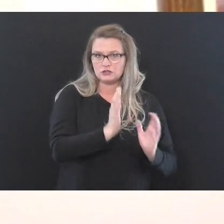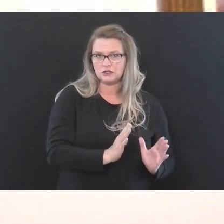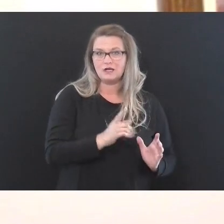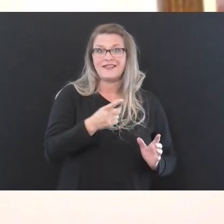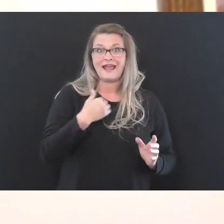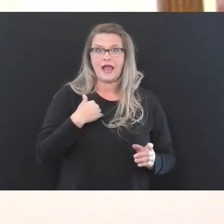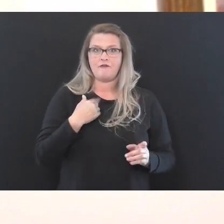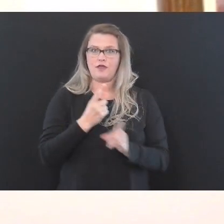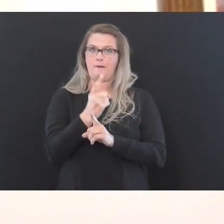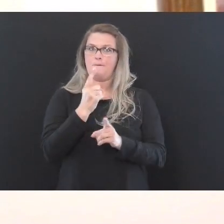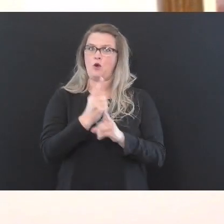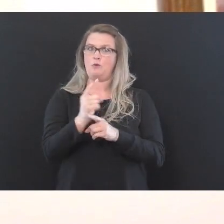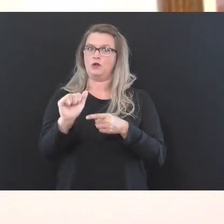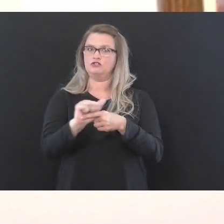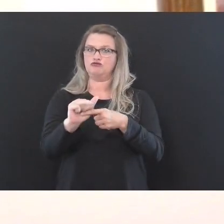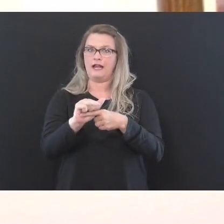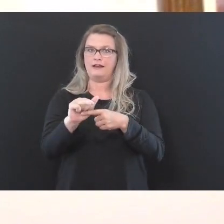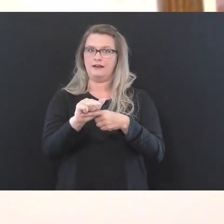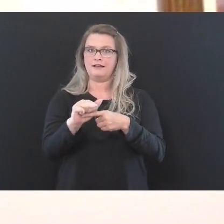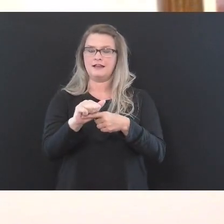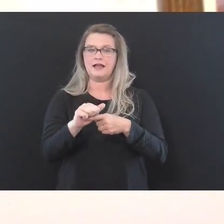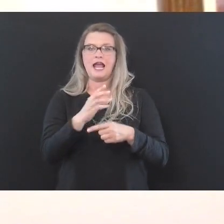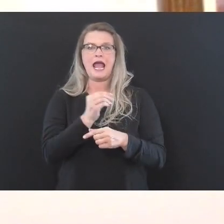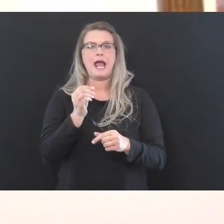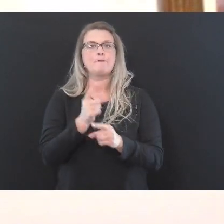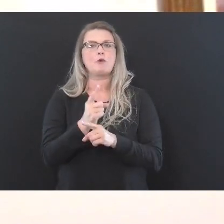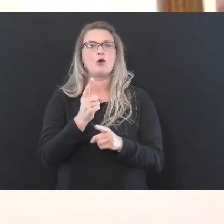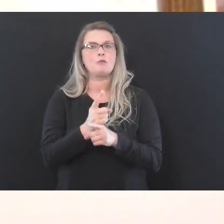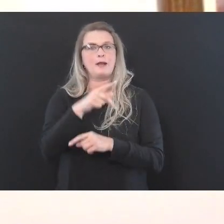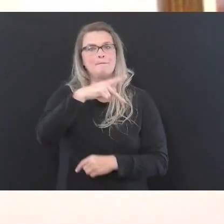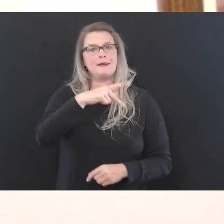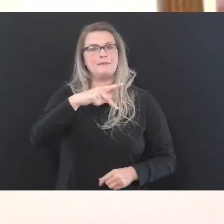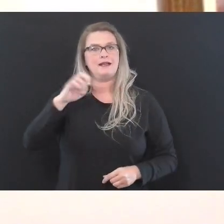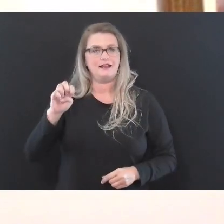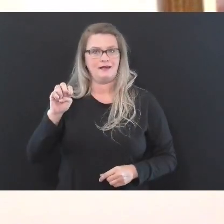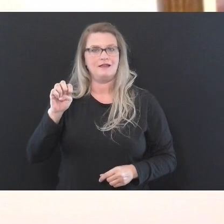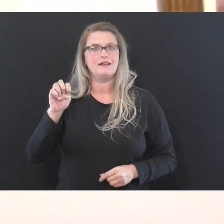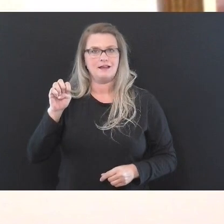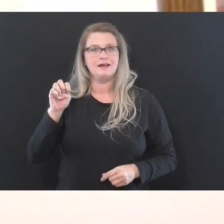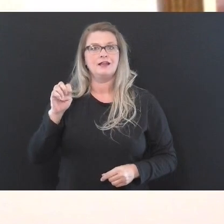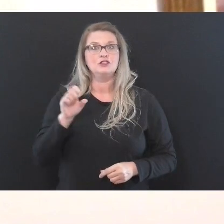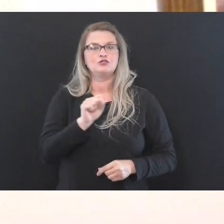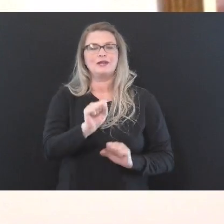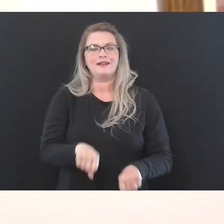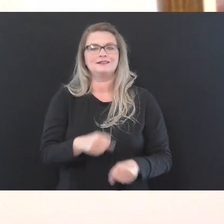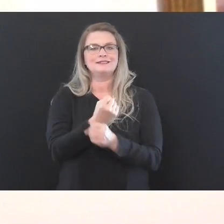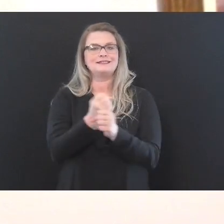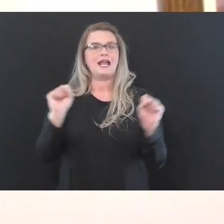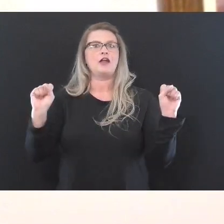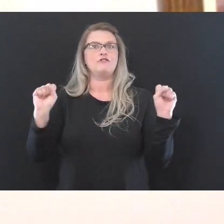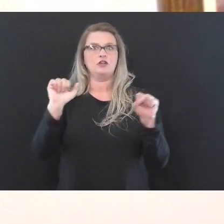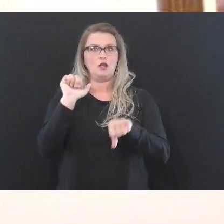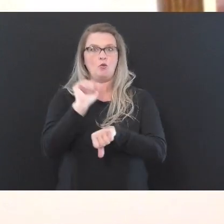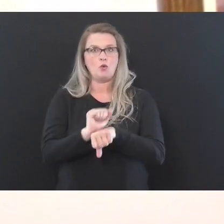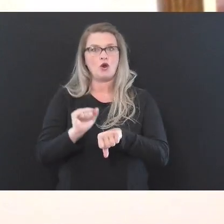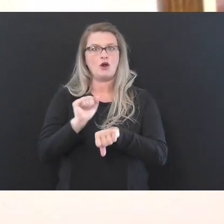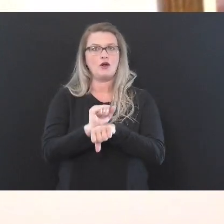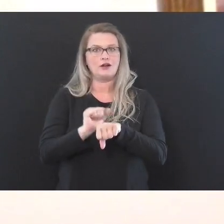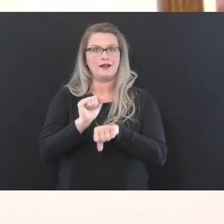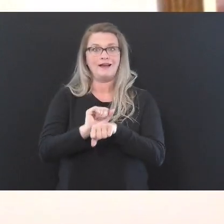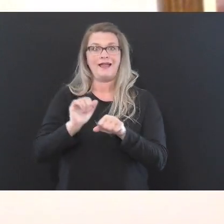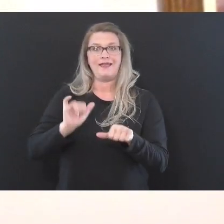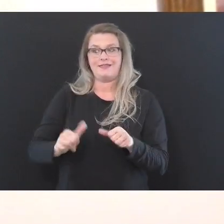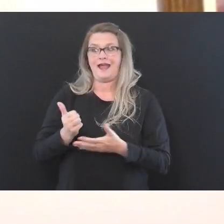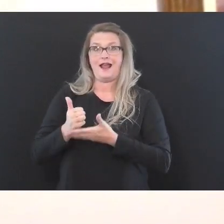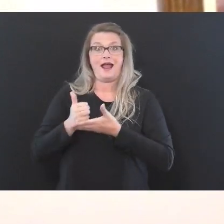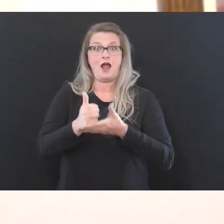appropriate training and the appropriate protective equipment, so that they can safely do the job that is serving all of us,